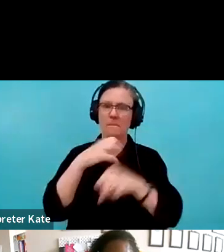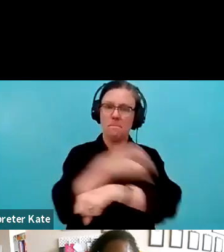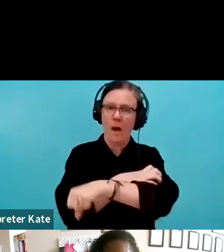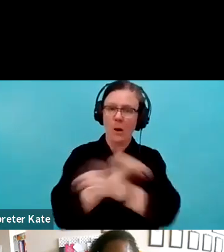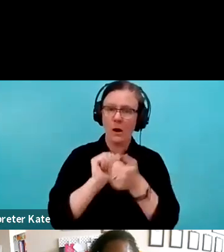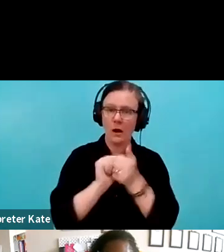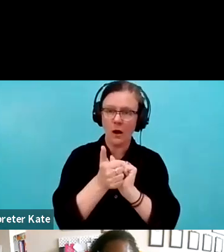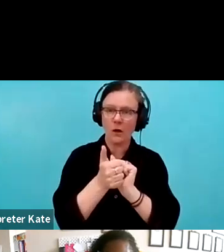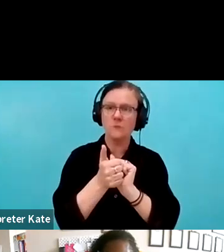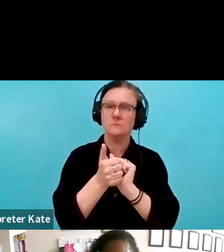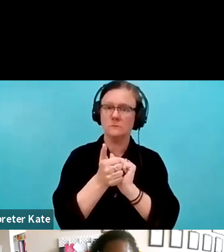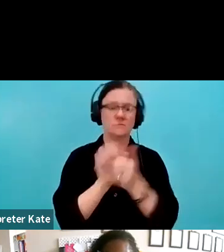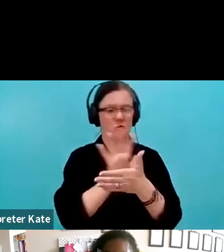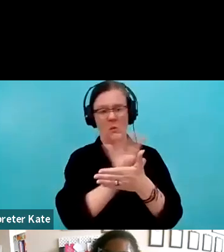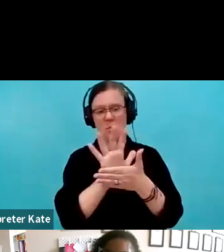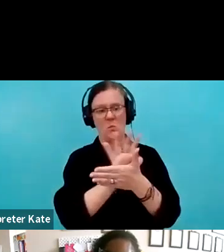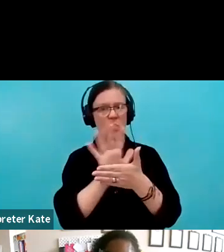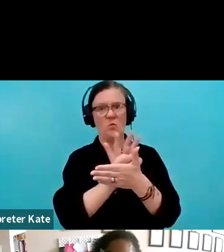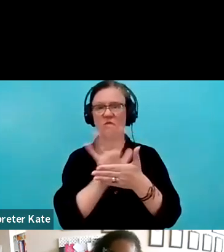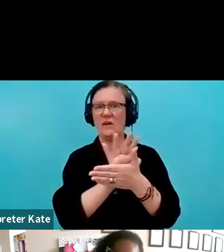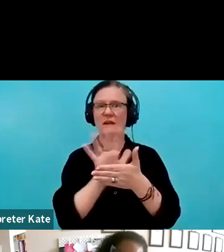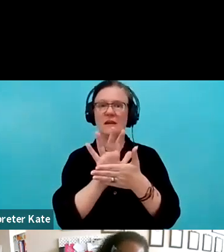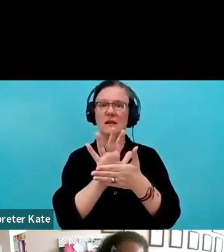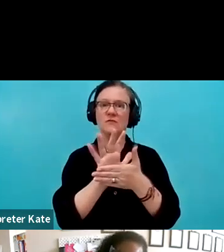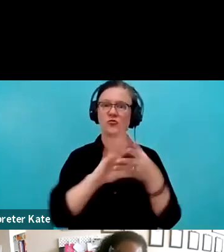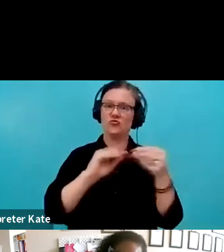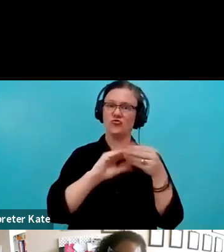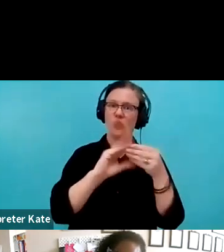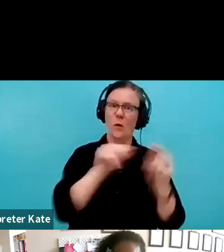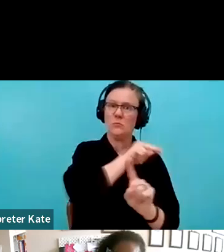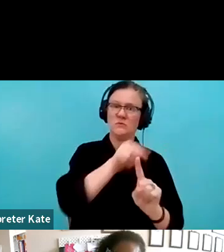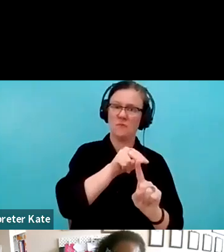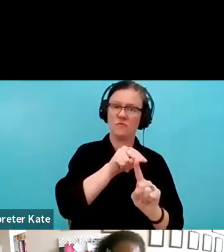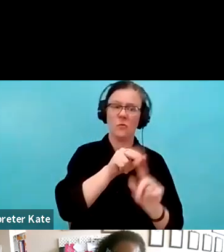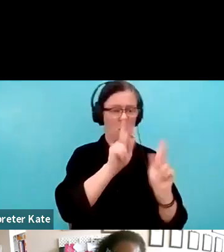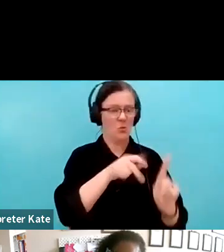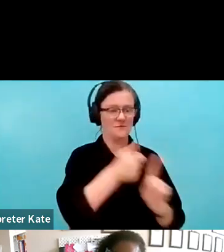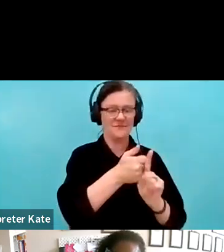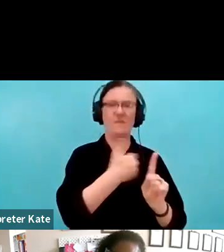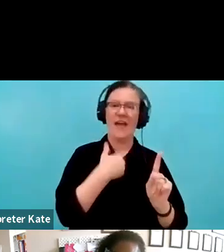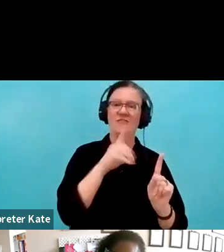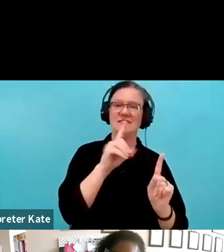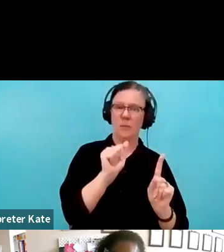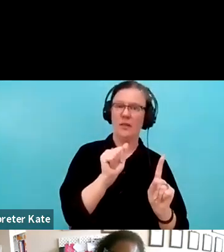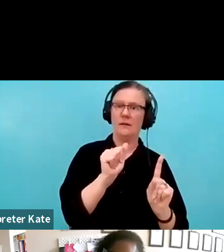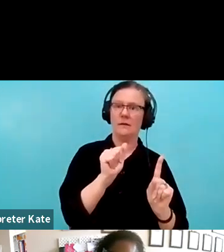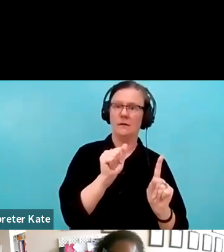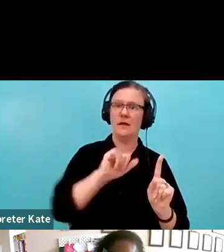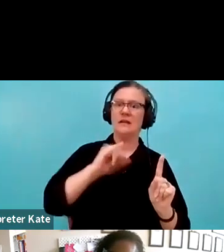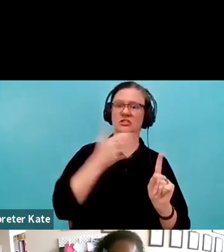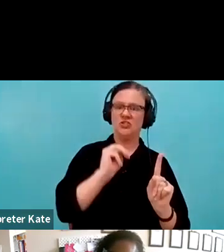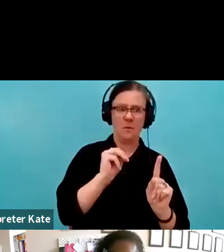by being a film that's told from the perspective of a storyteller with a disability, which is Jim